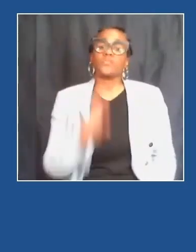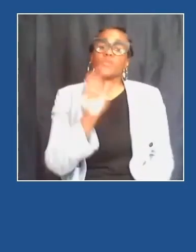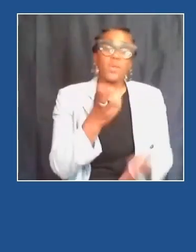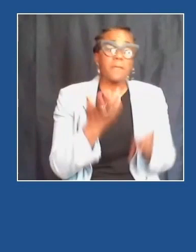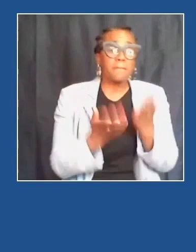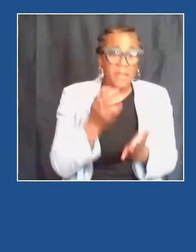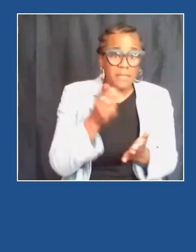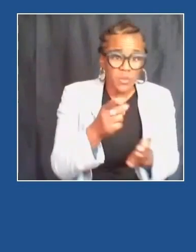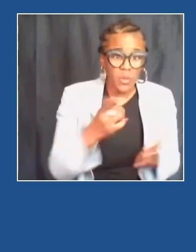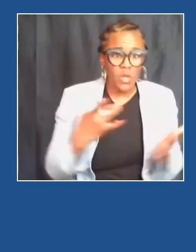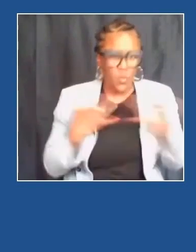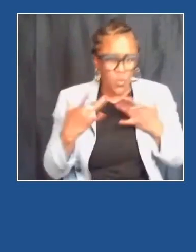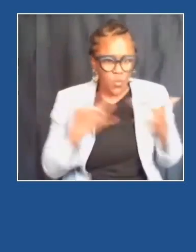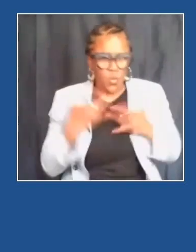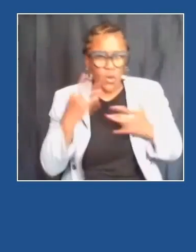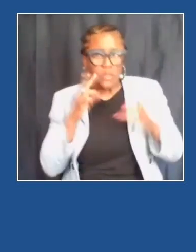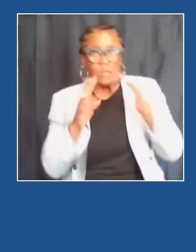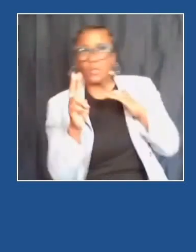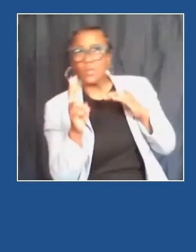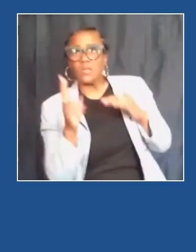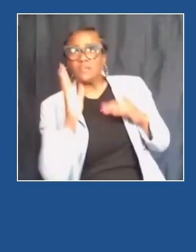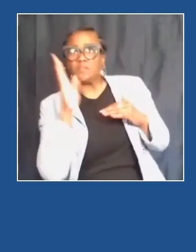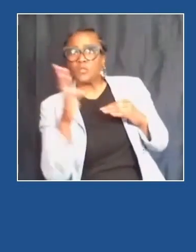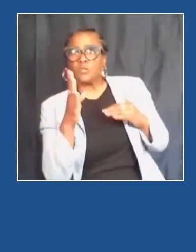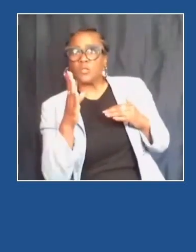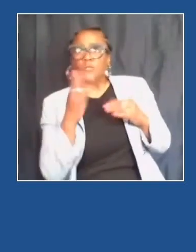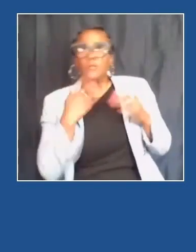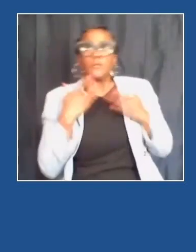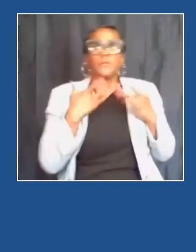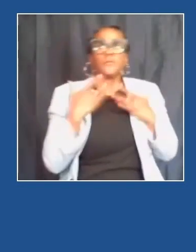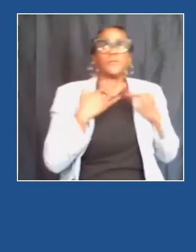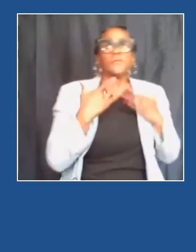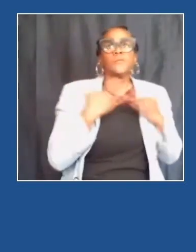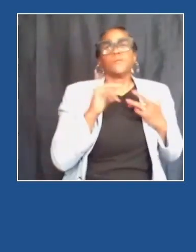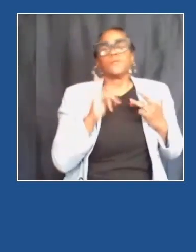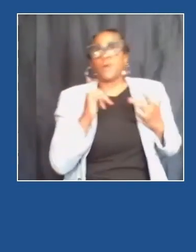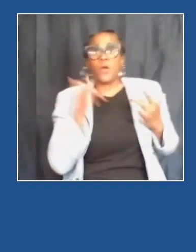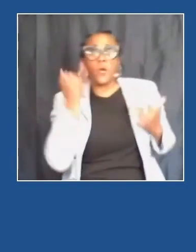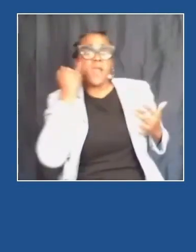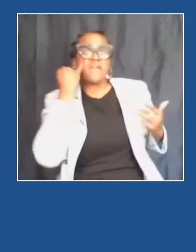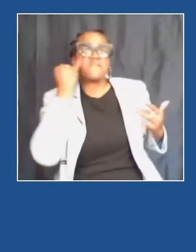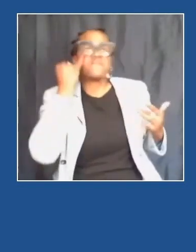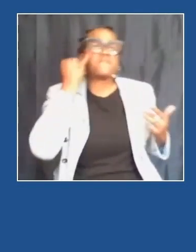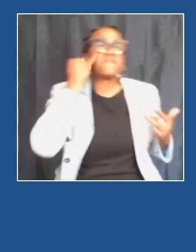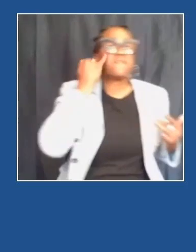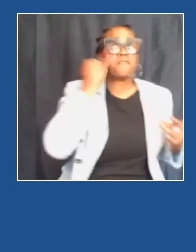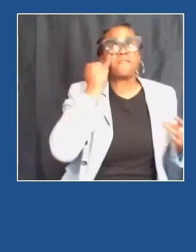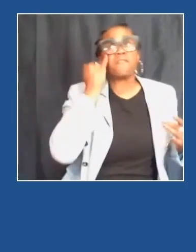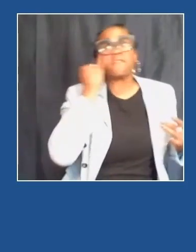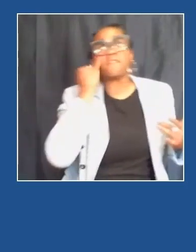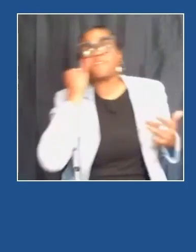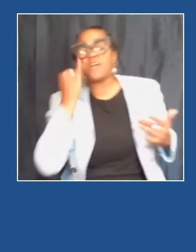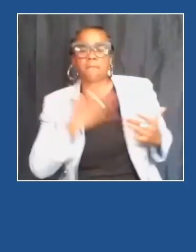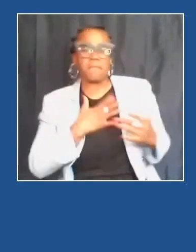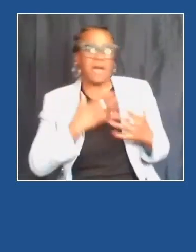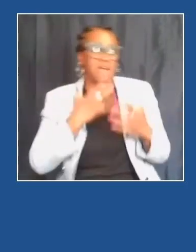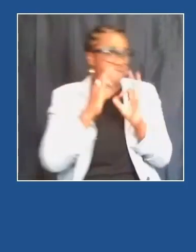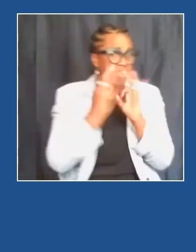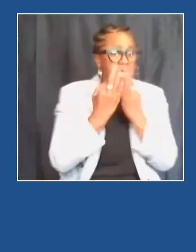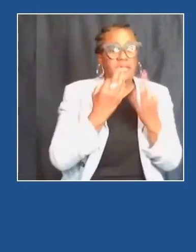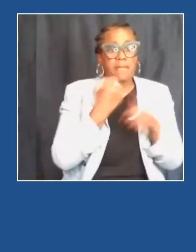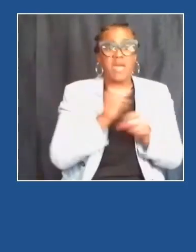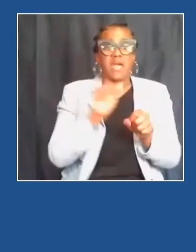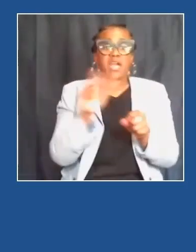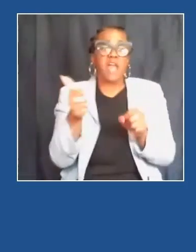who's worried about the future, right? You're thinking, what if my loved one makes another